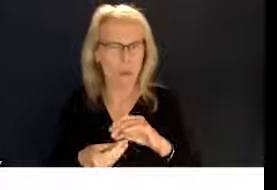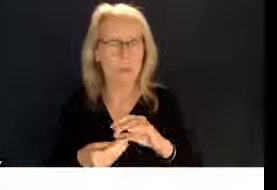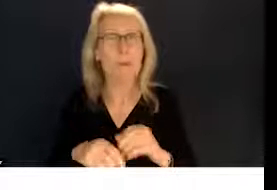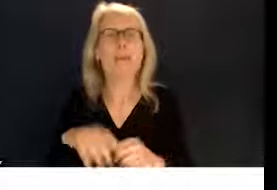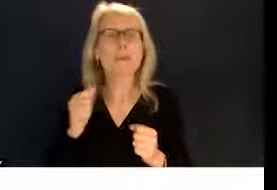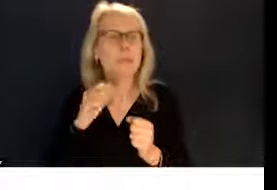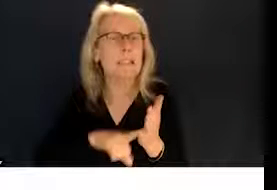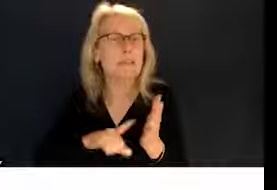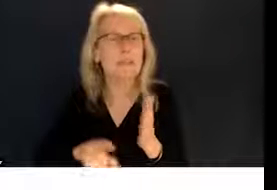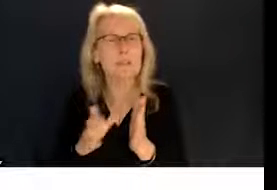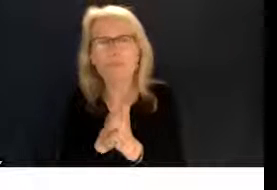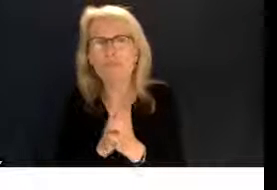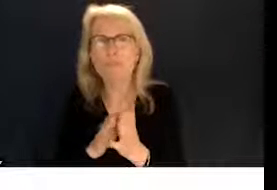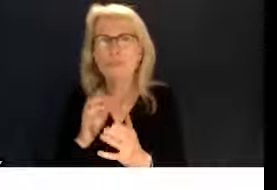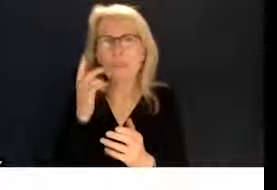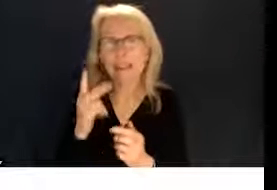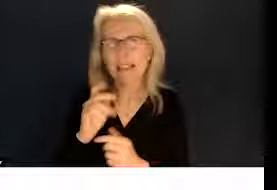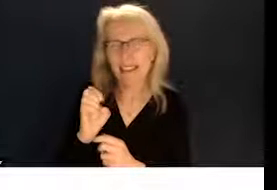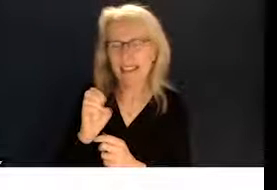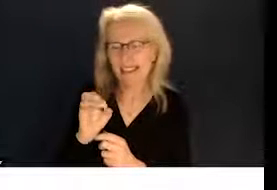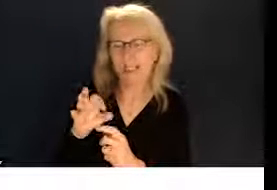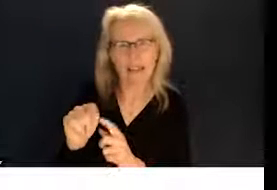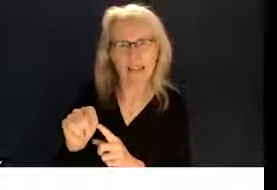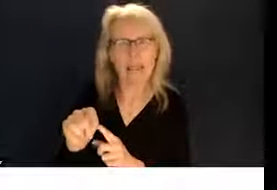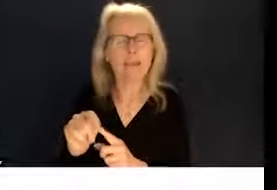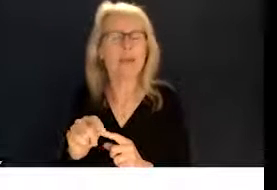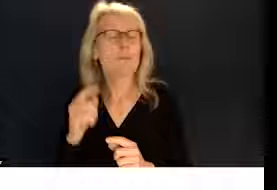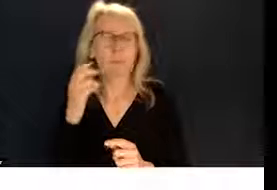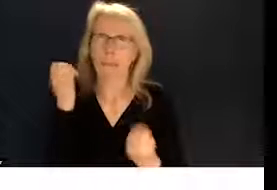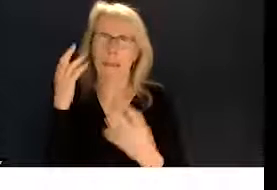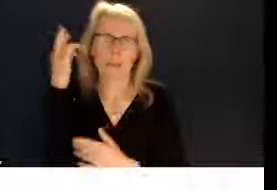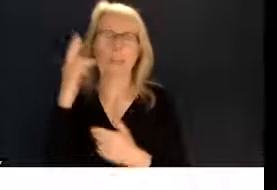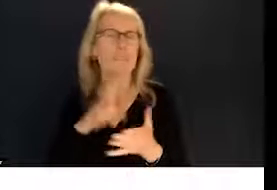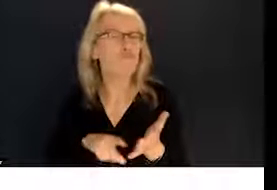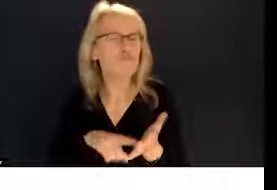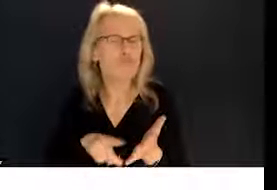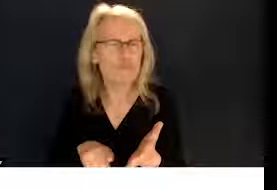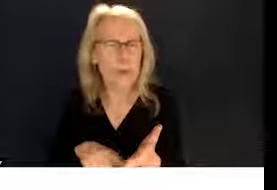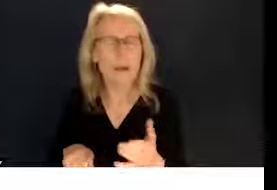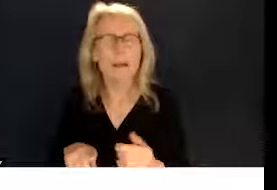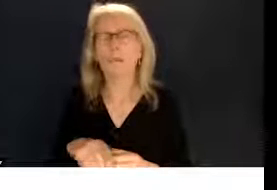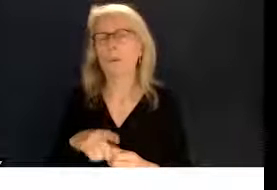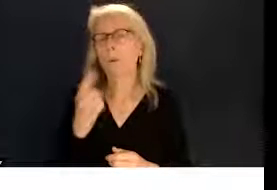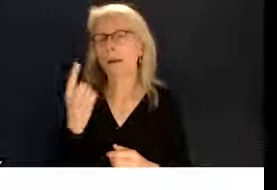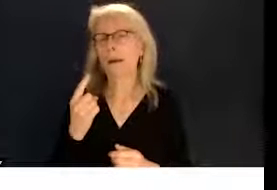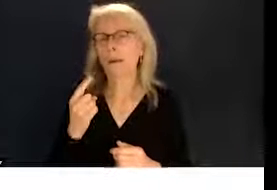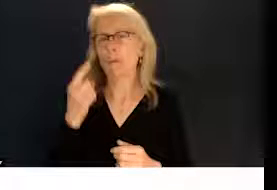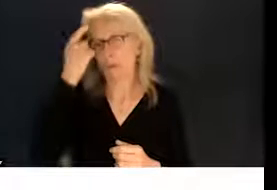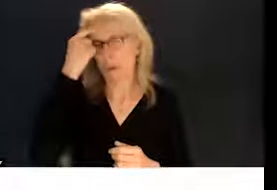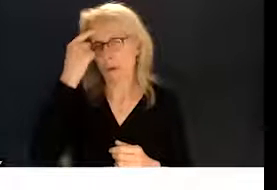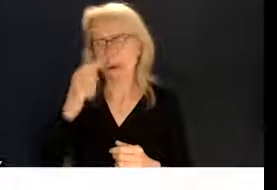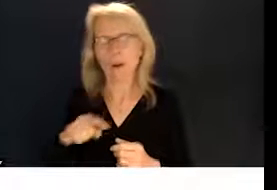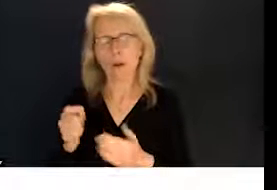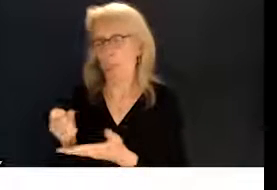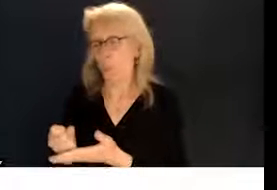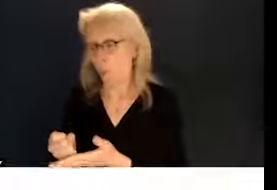effects for so many reasons, right? But the biggest one being that wealth isn't always the best proxy or predictor